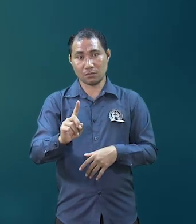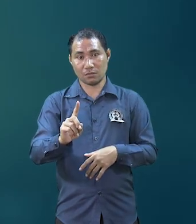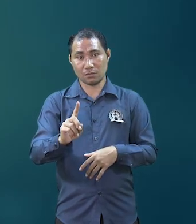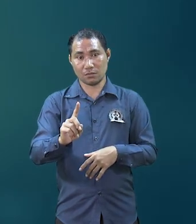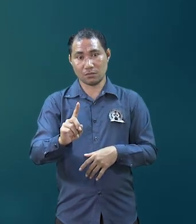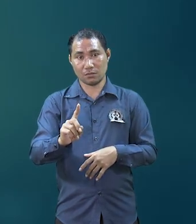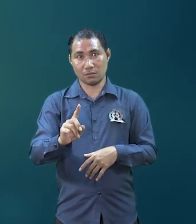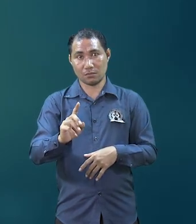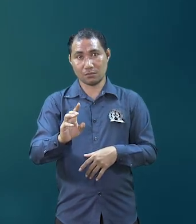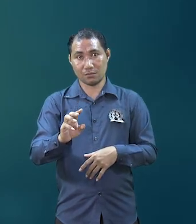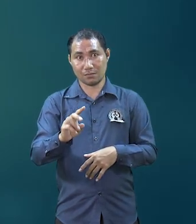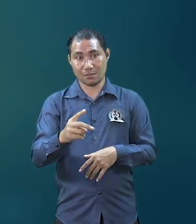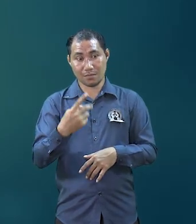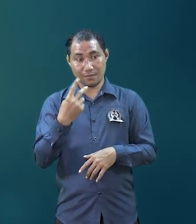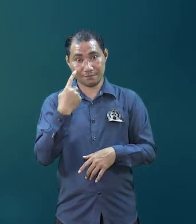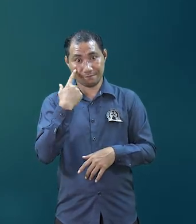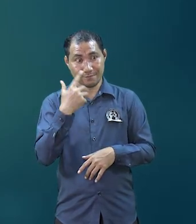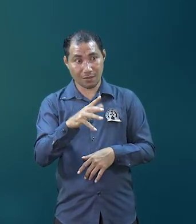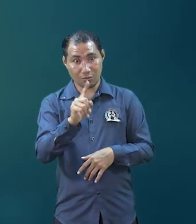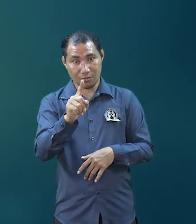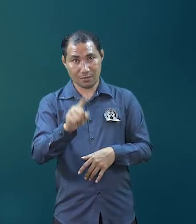Whaali melta mai taina ia tātou.